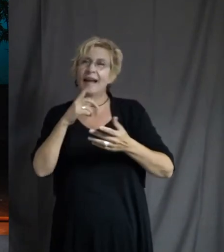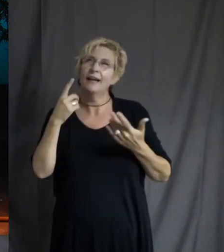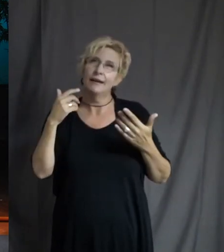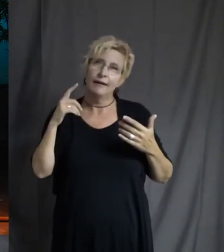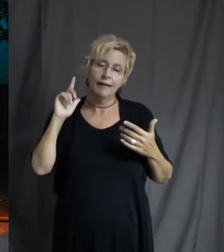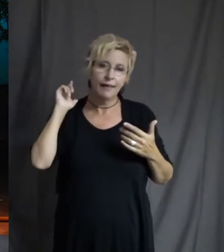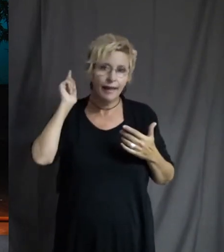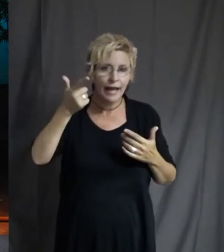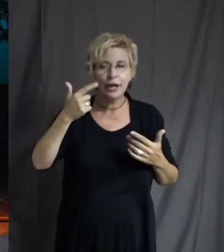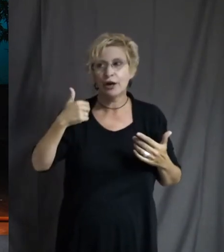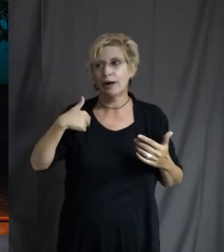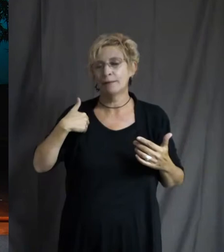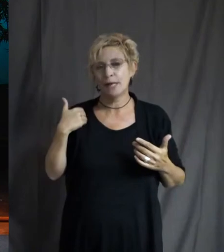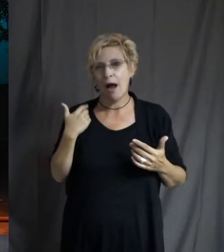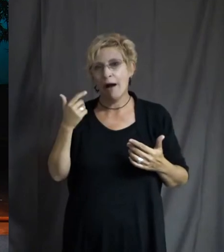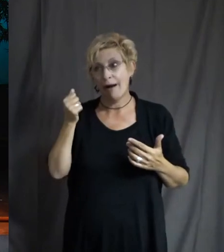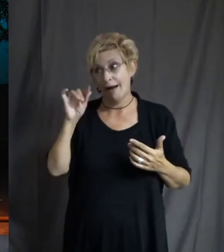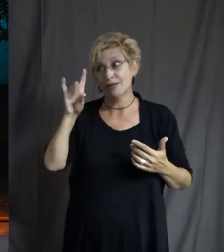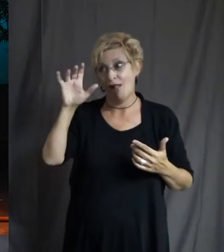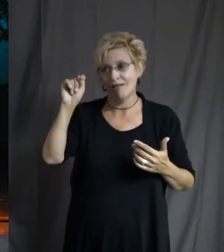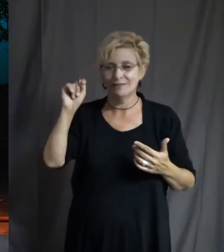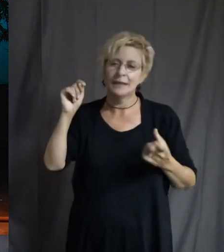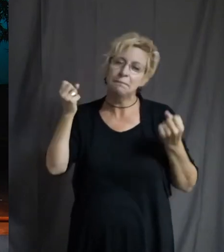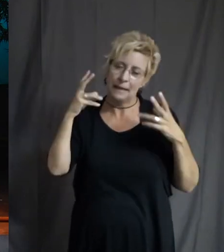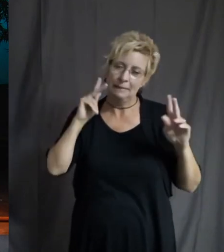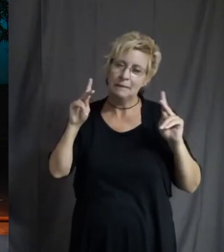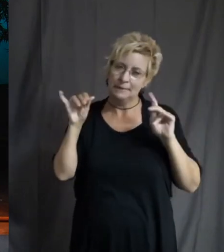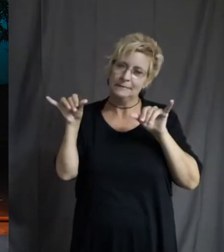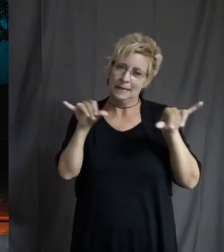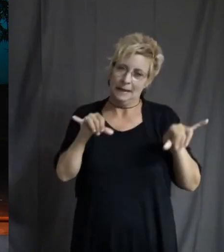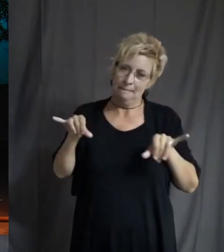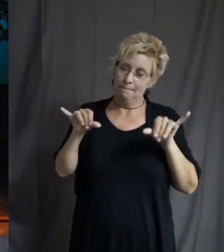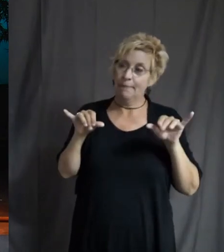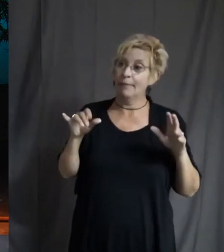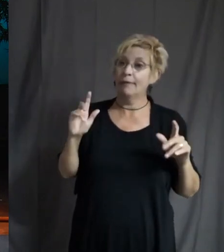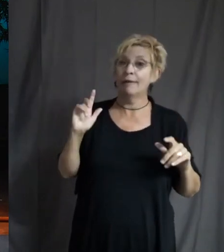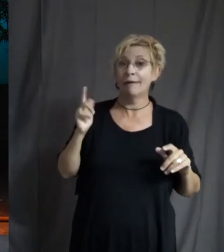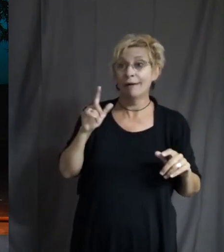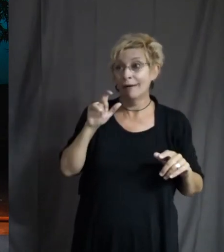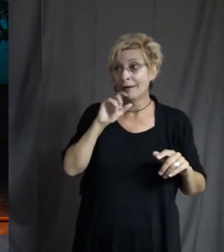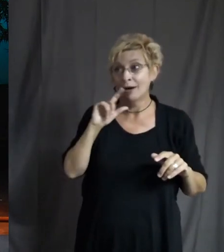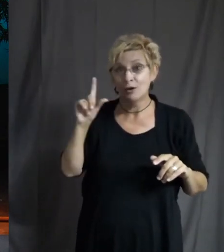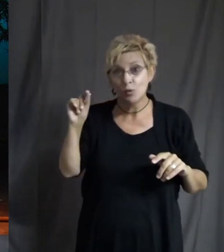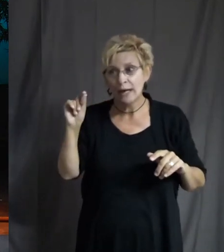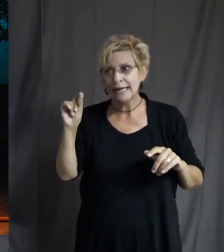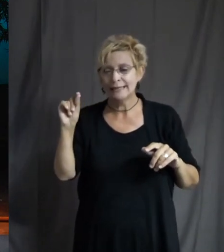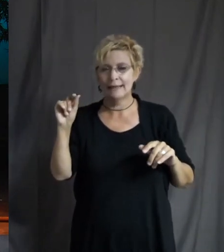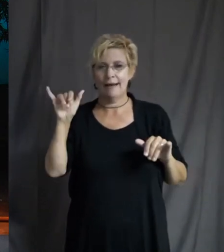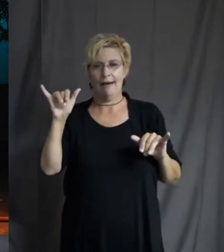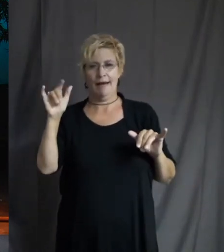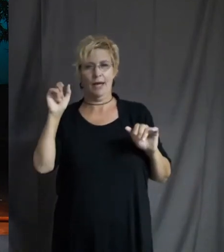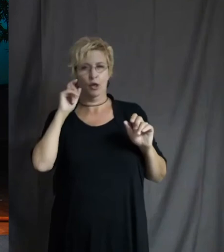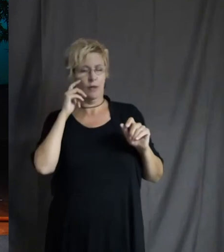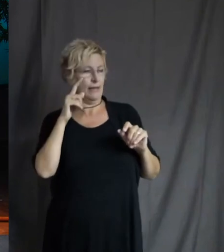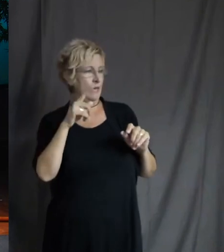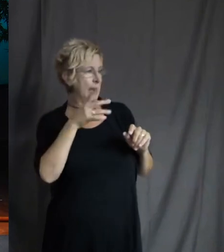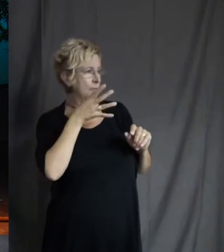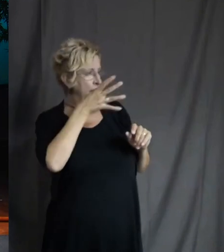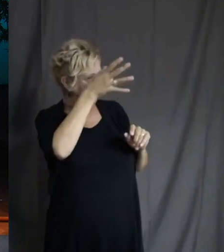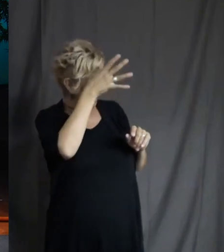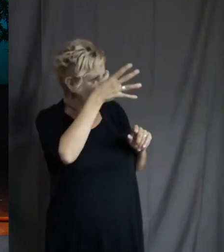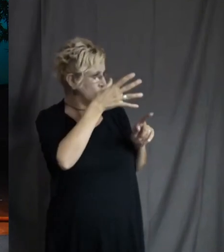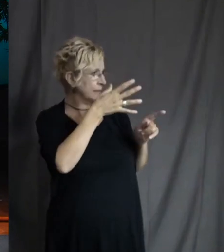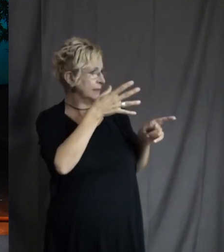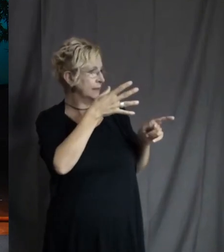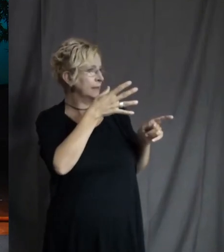young adulthood, and I hear this is true for a lot of people, that I was able to take some time to separate my parents from the role of